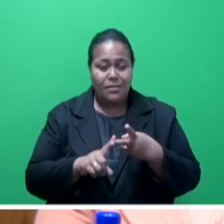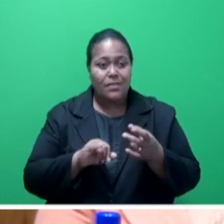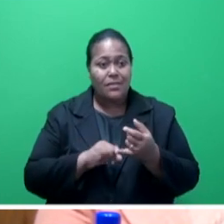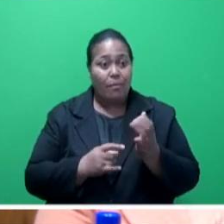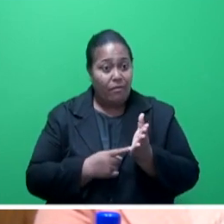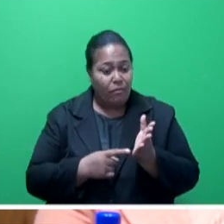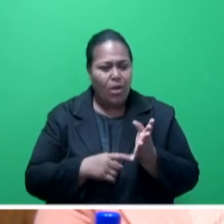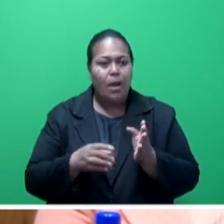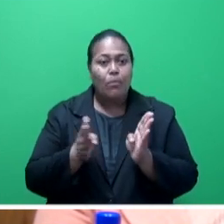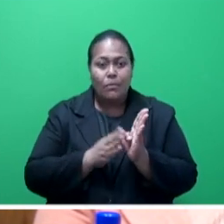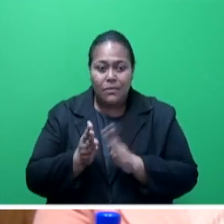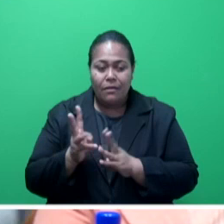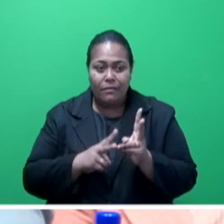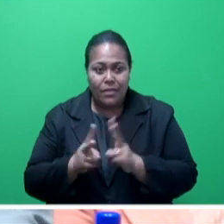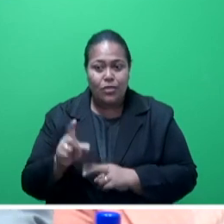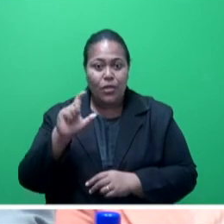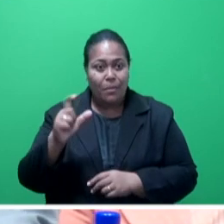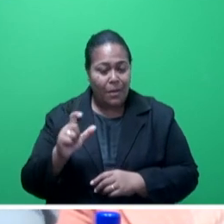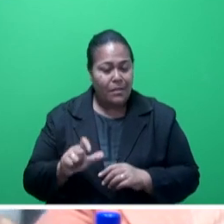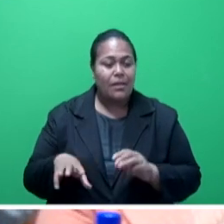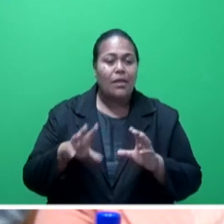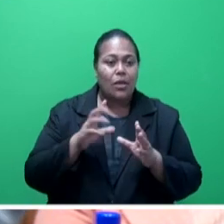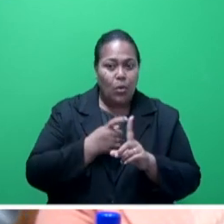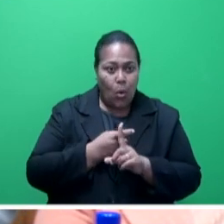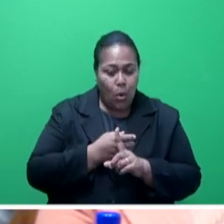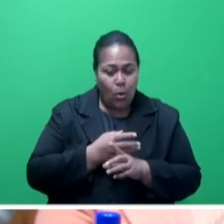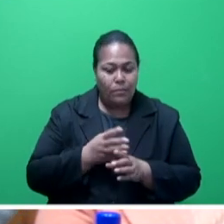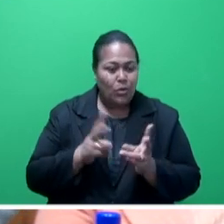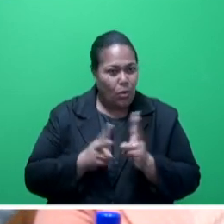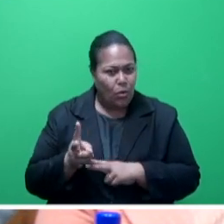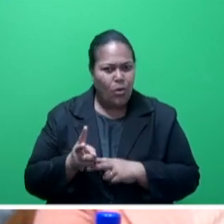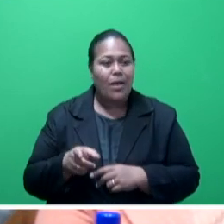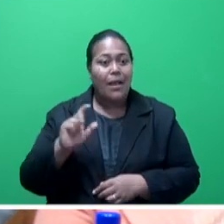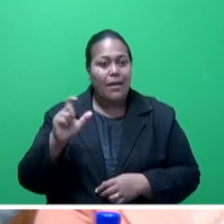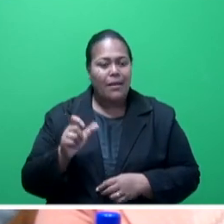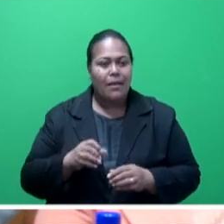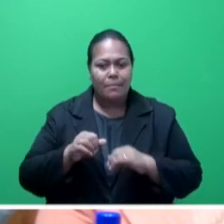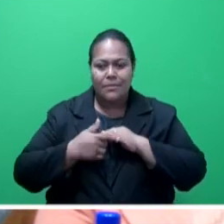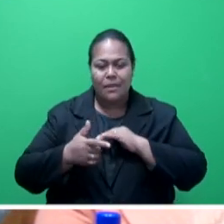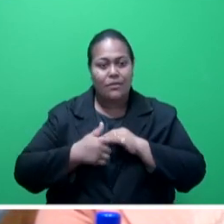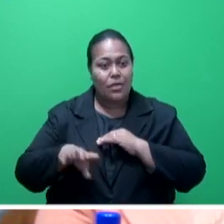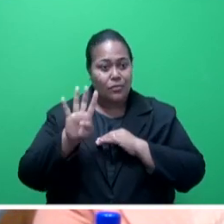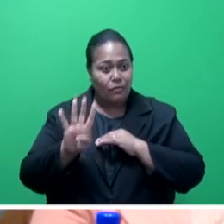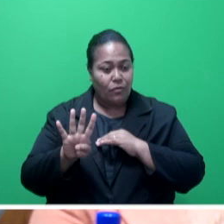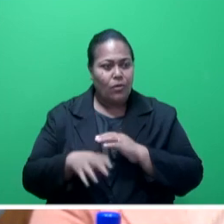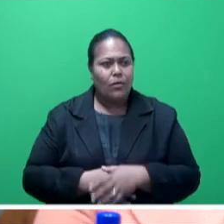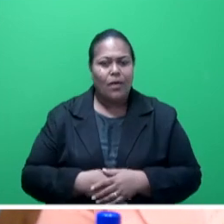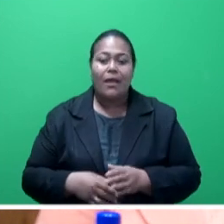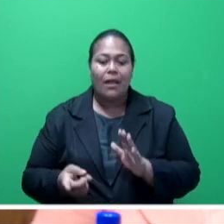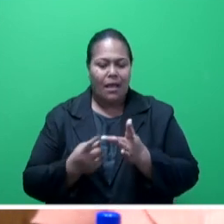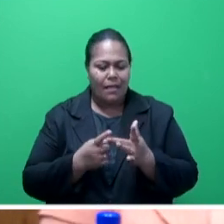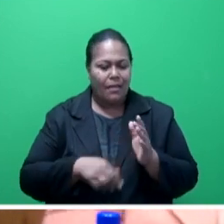Village, Thombati Koro, Cunningham Stage 4, Tovata areas, elevated areas of the southern part of Nandi and Sonai